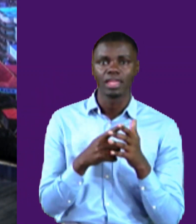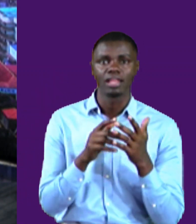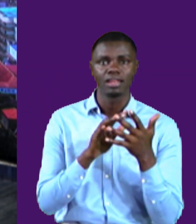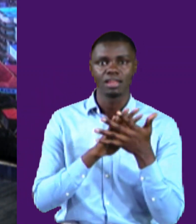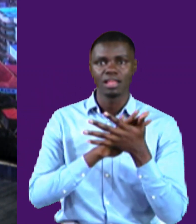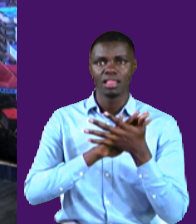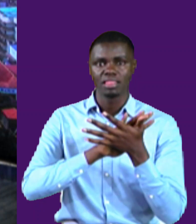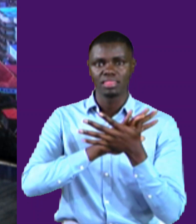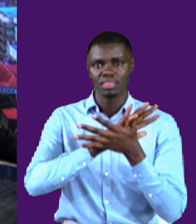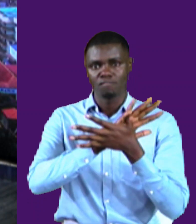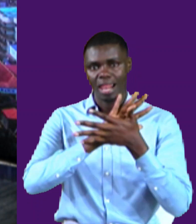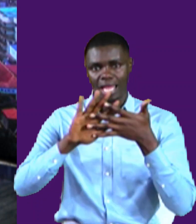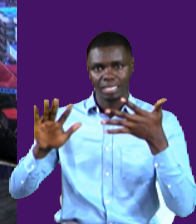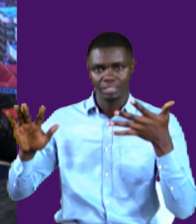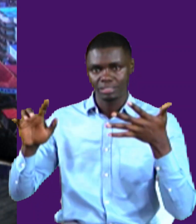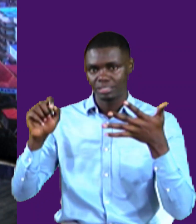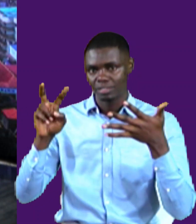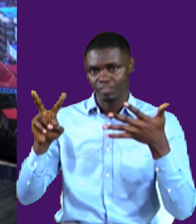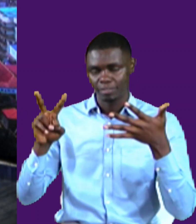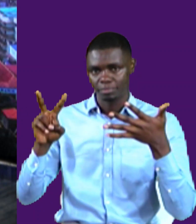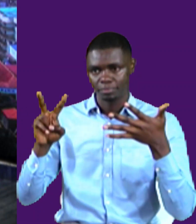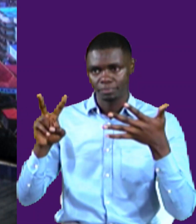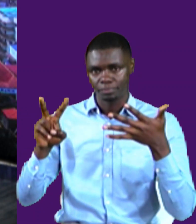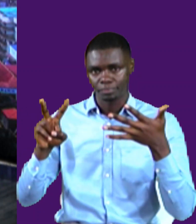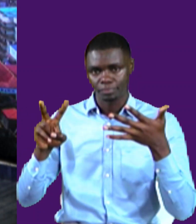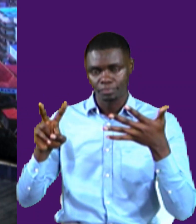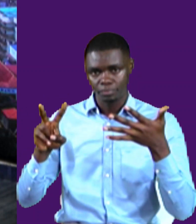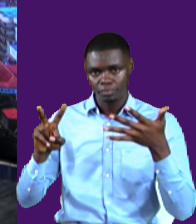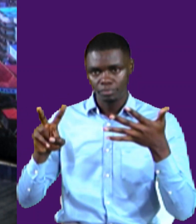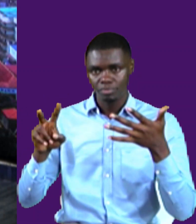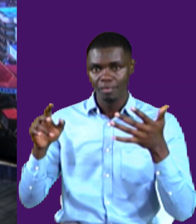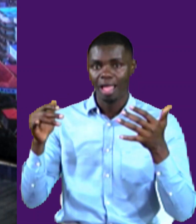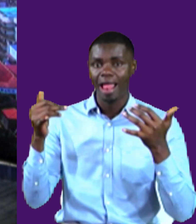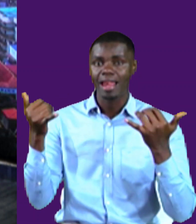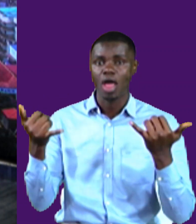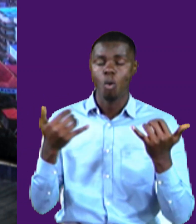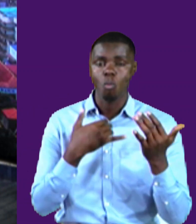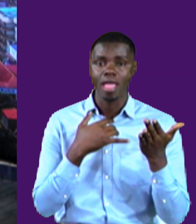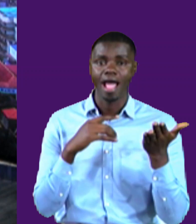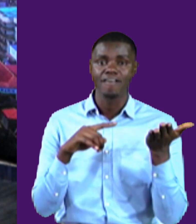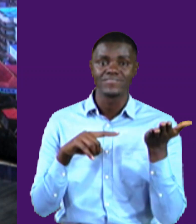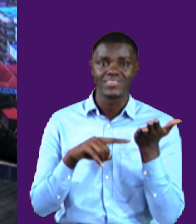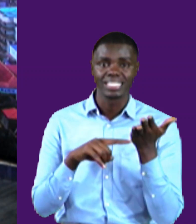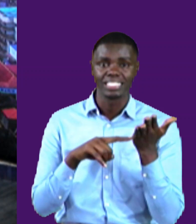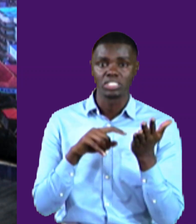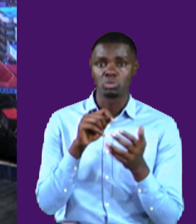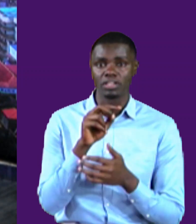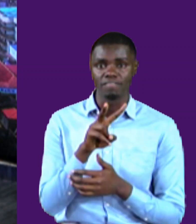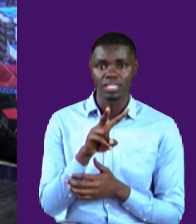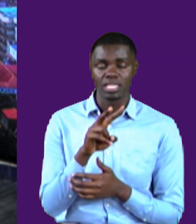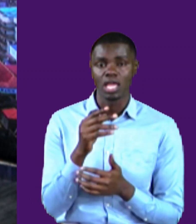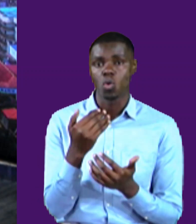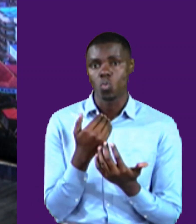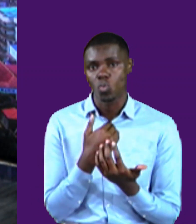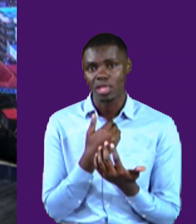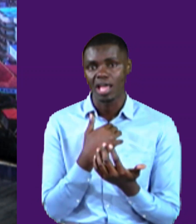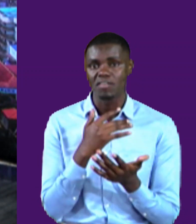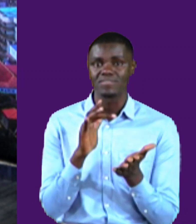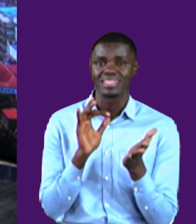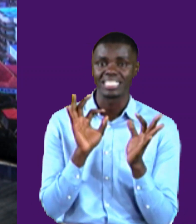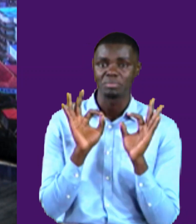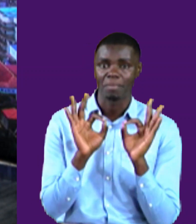TV, and now we have the digital TVs and we have the